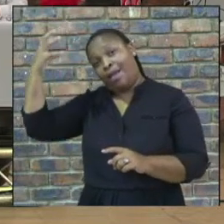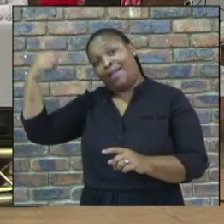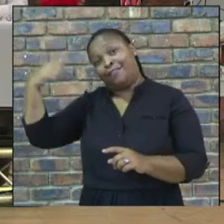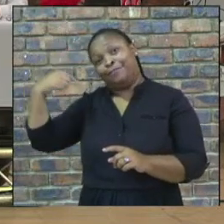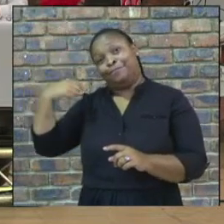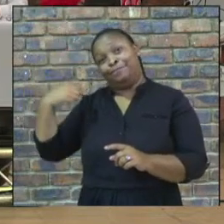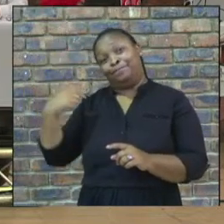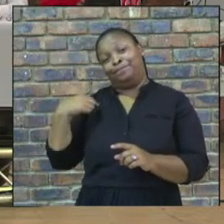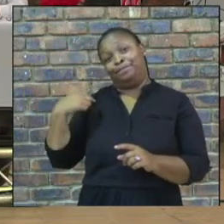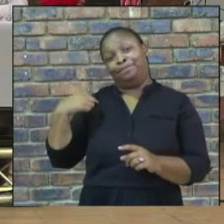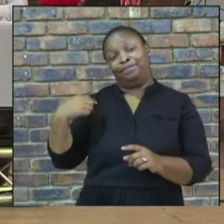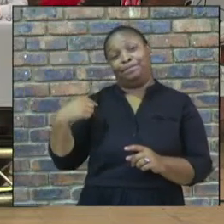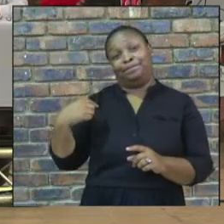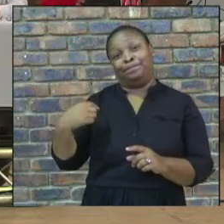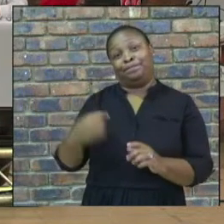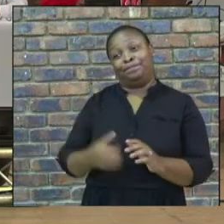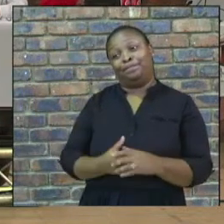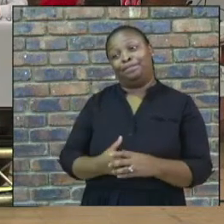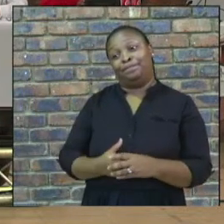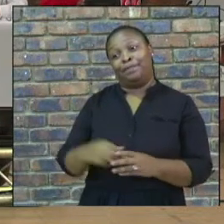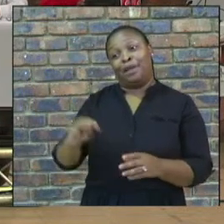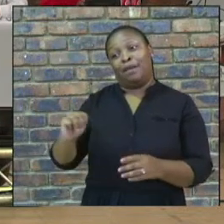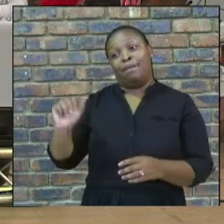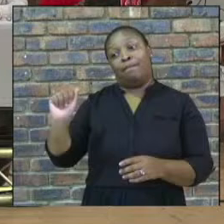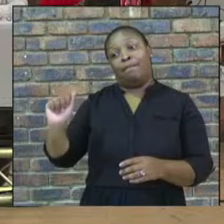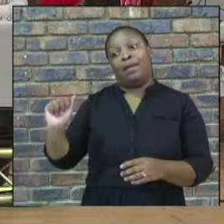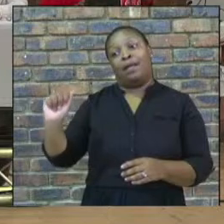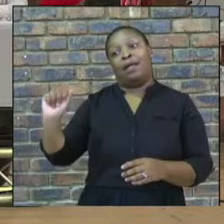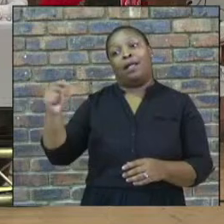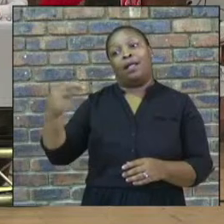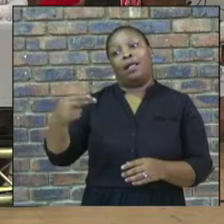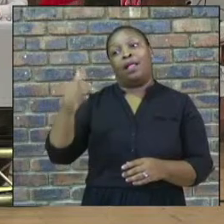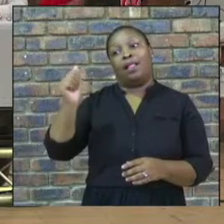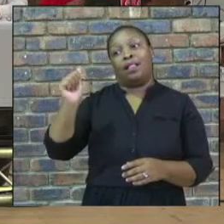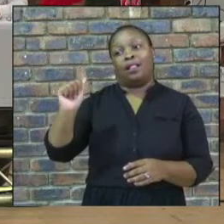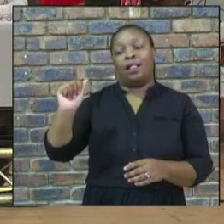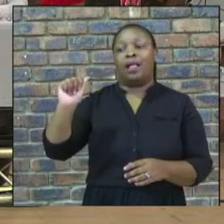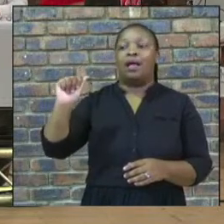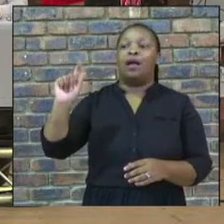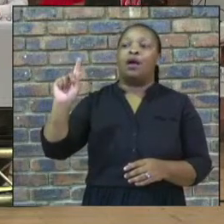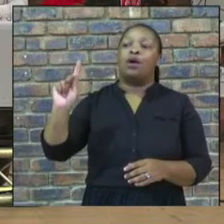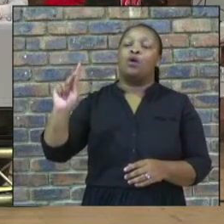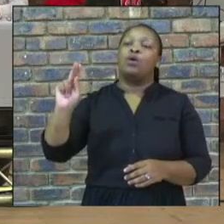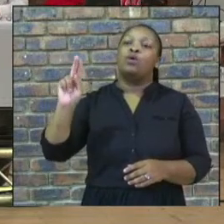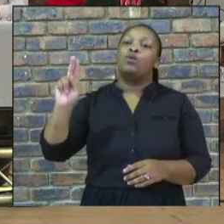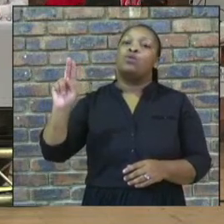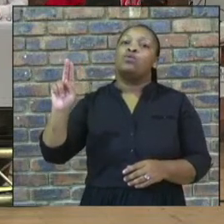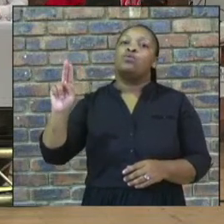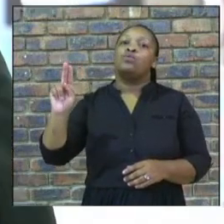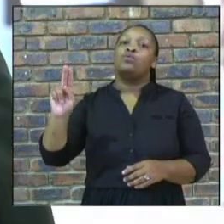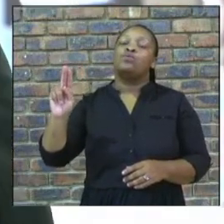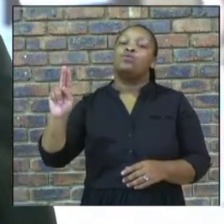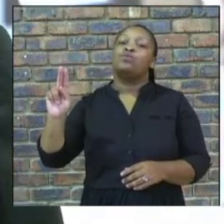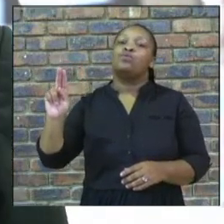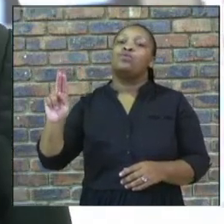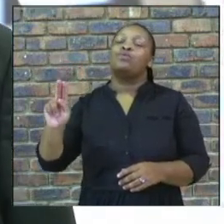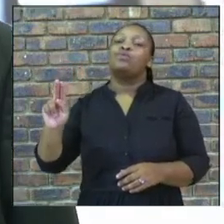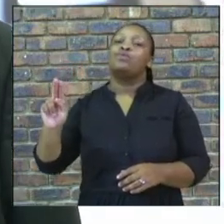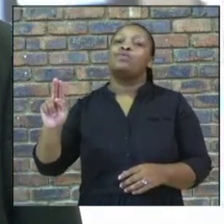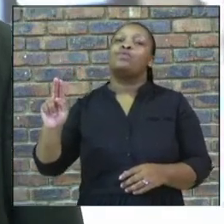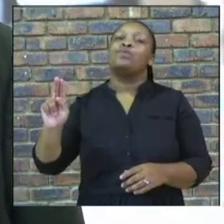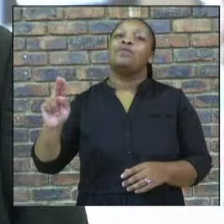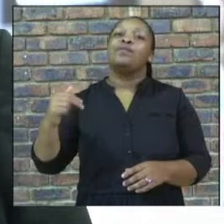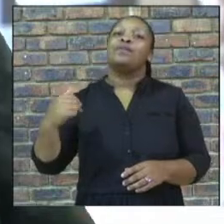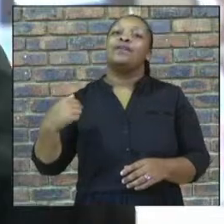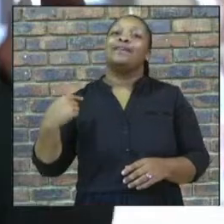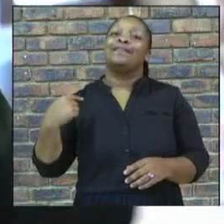bakwaMahlangu kusokhuluma. Ibile bengimunye wegadi yokulima ngihelebha